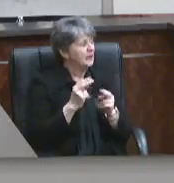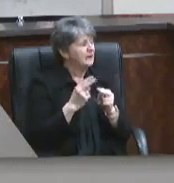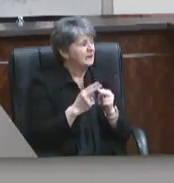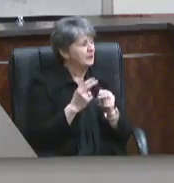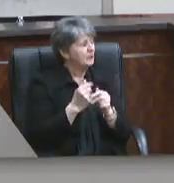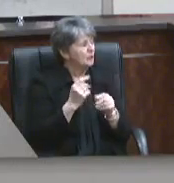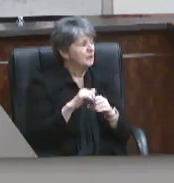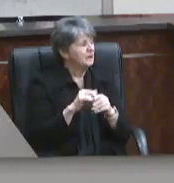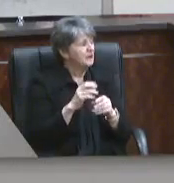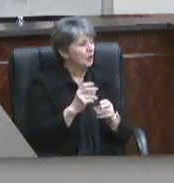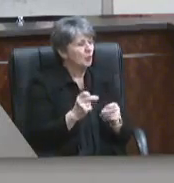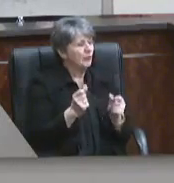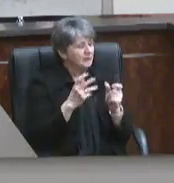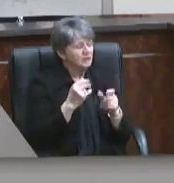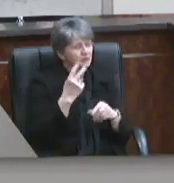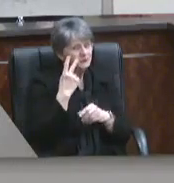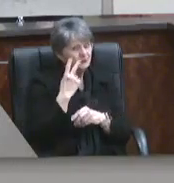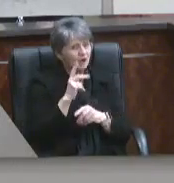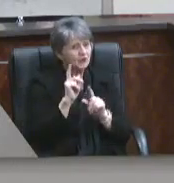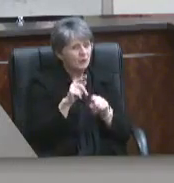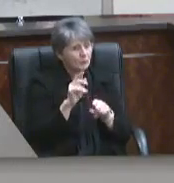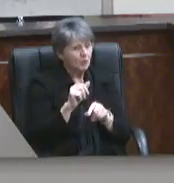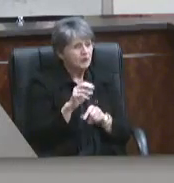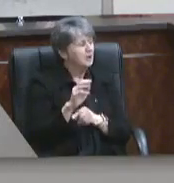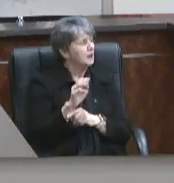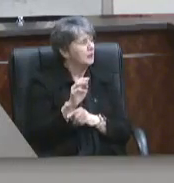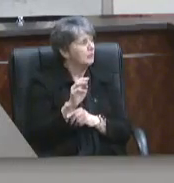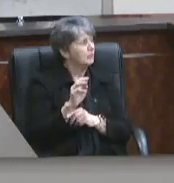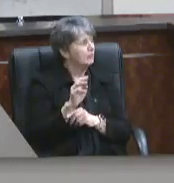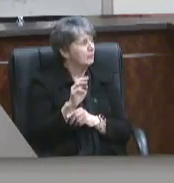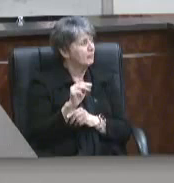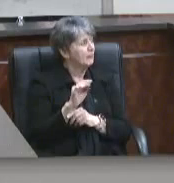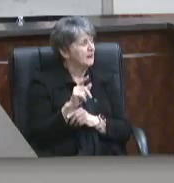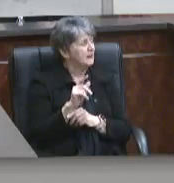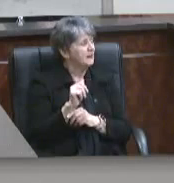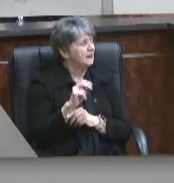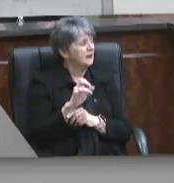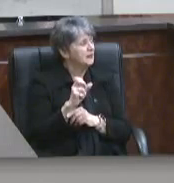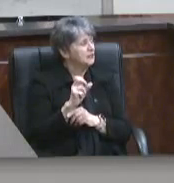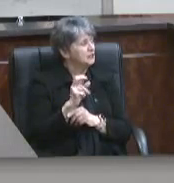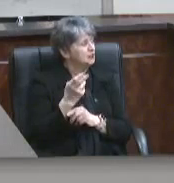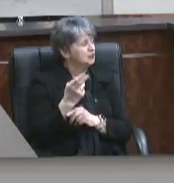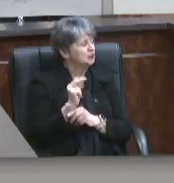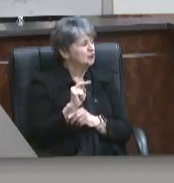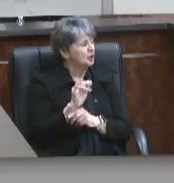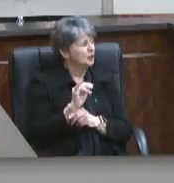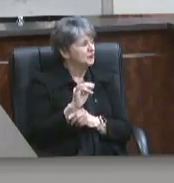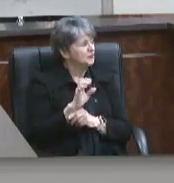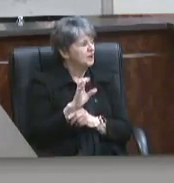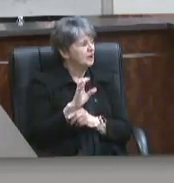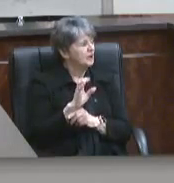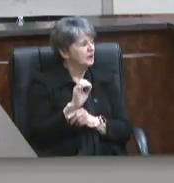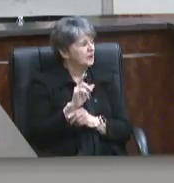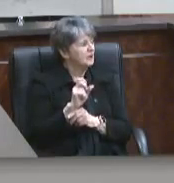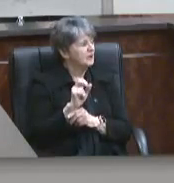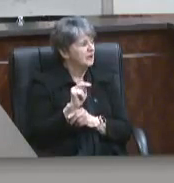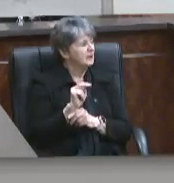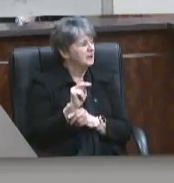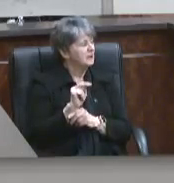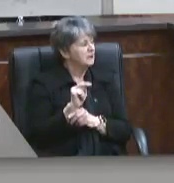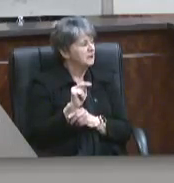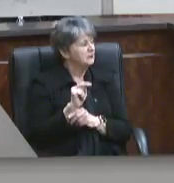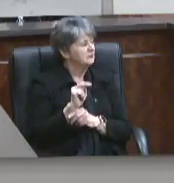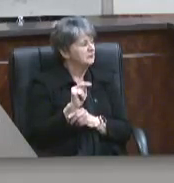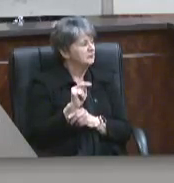real quickly. You saw the reporters, Mylea Laughlin, John Luke Saphir, also Kayleen Yermel, who's a